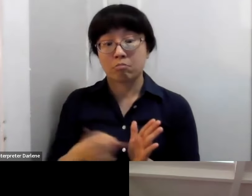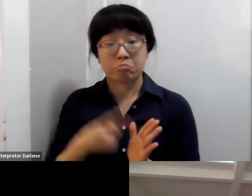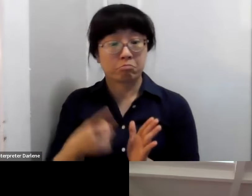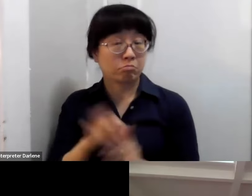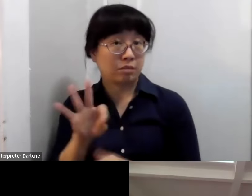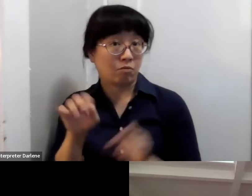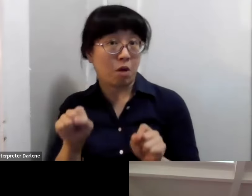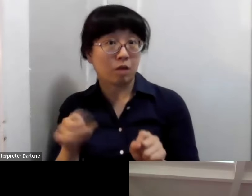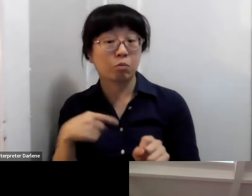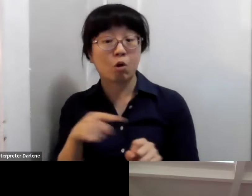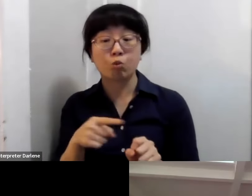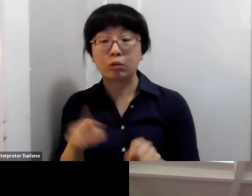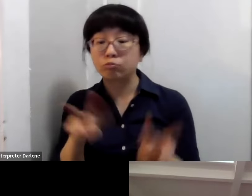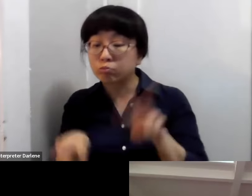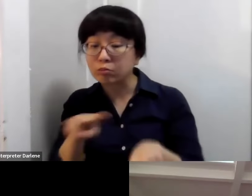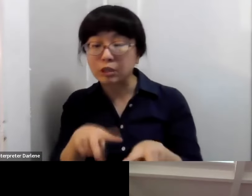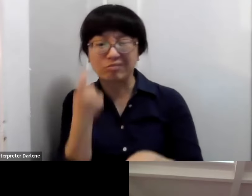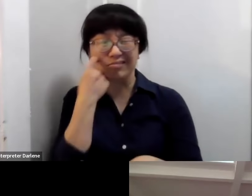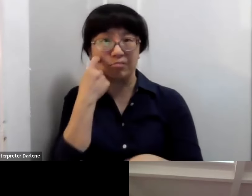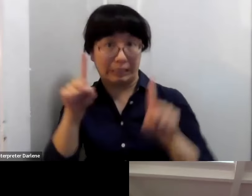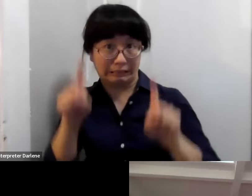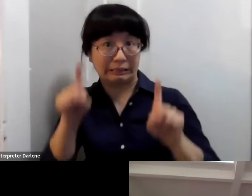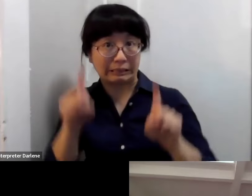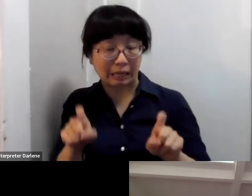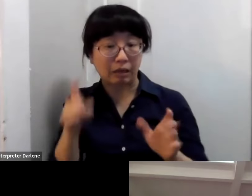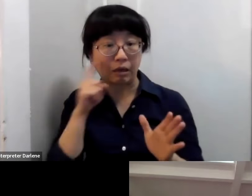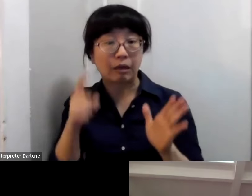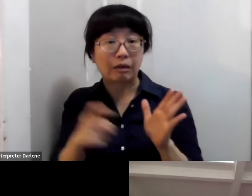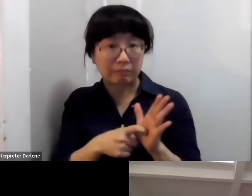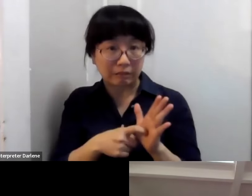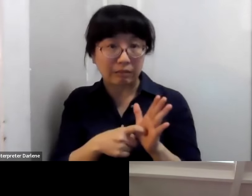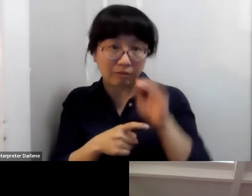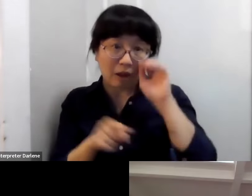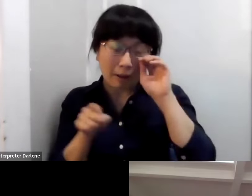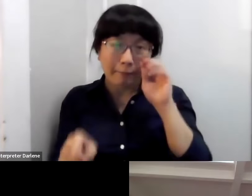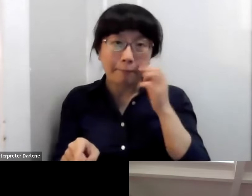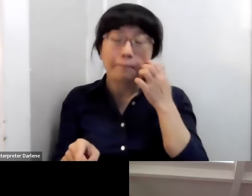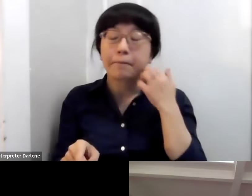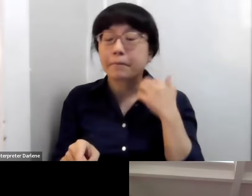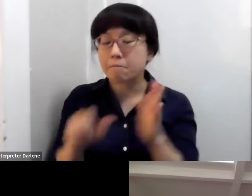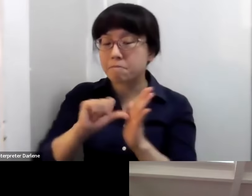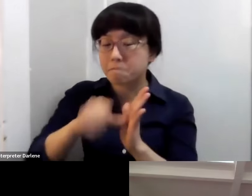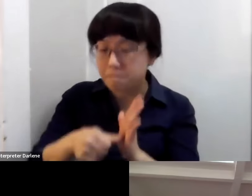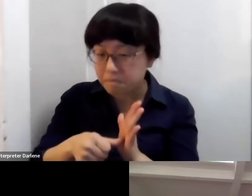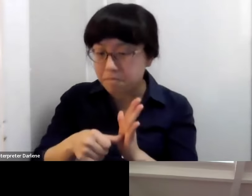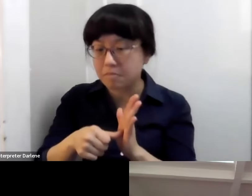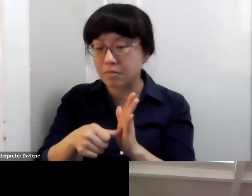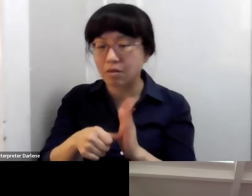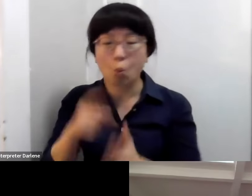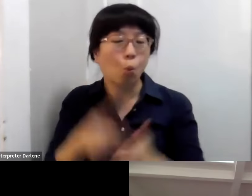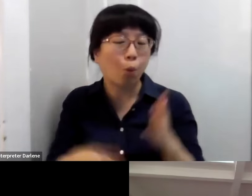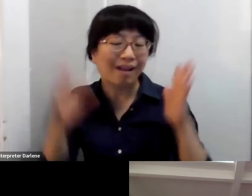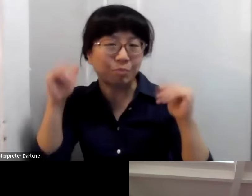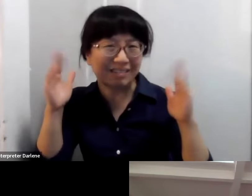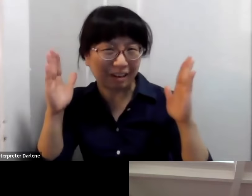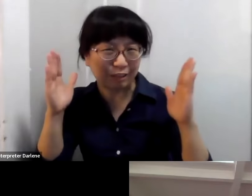at the exam that they just took and identify those verbs and start to illuminate exactly what the expectation is and